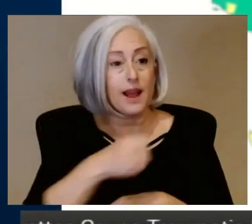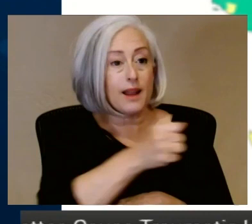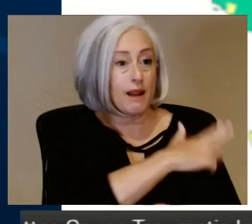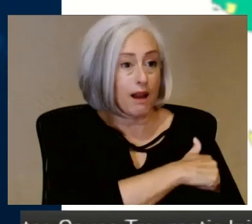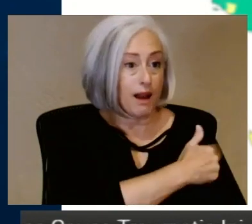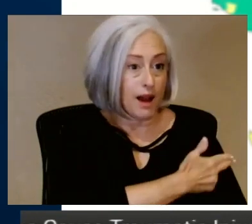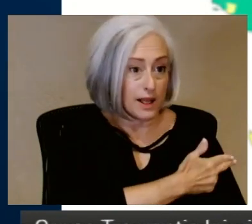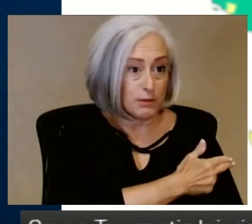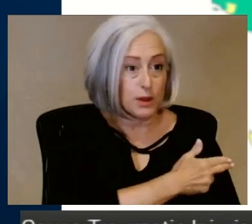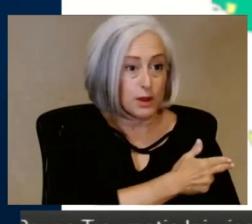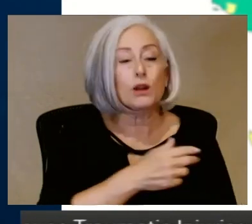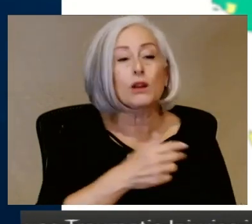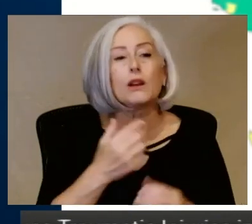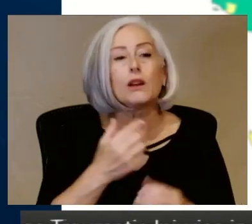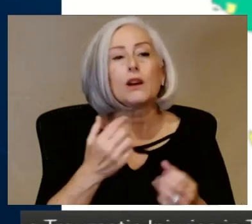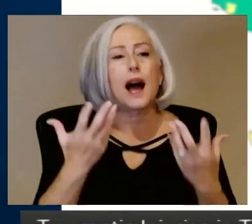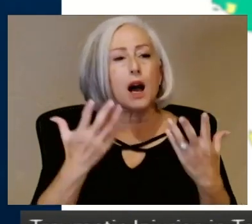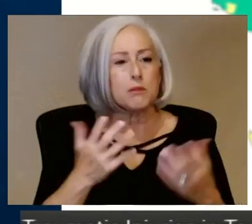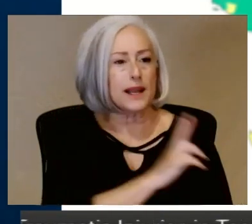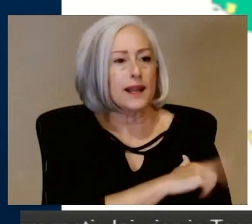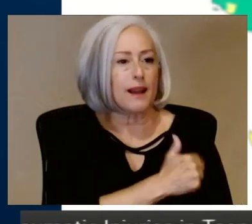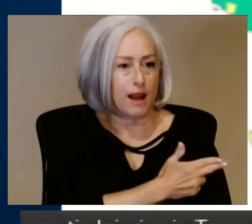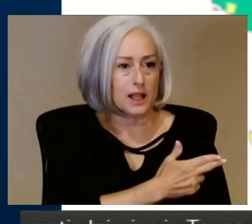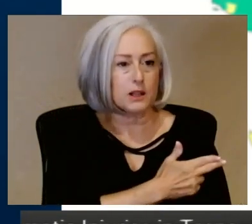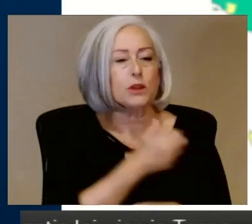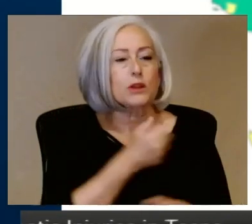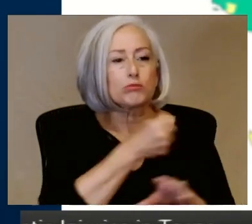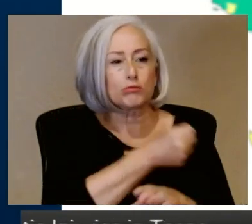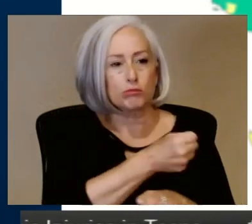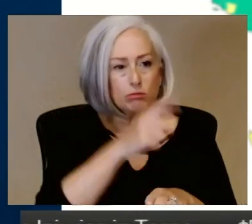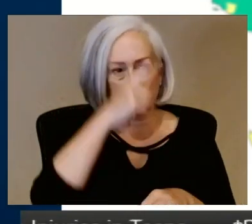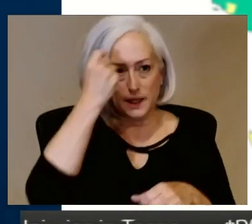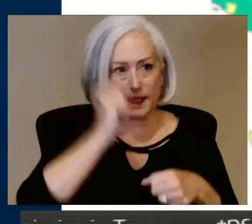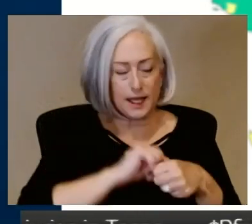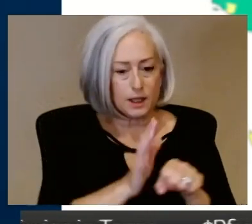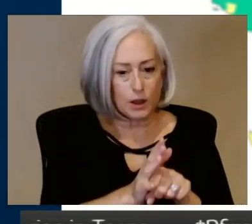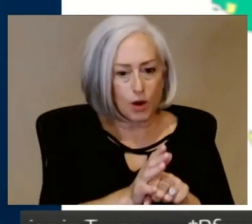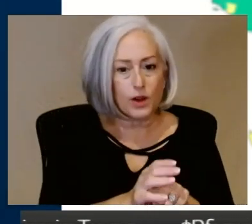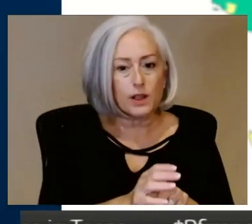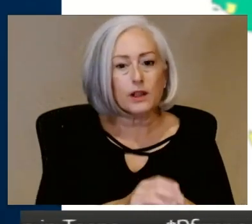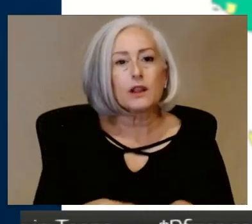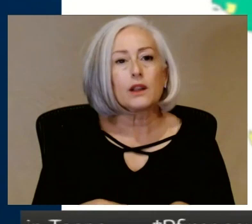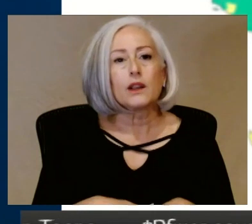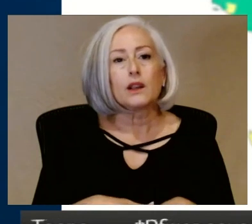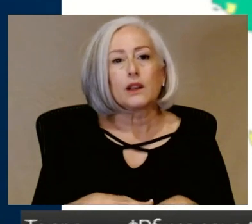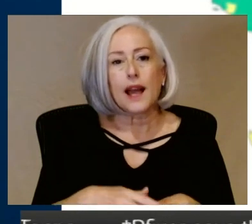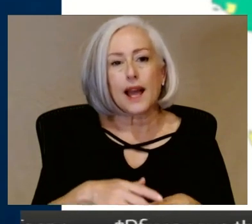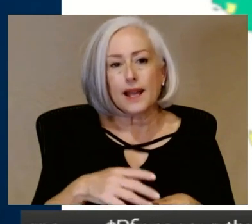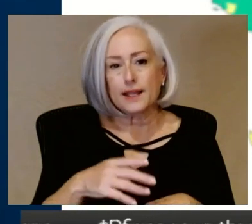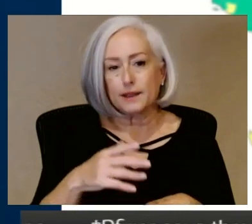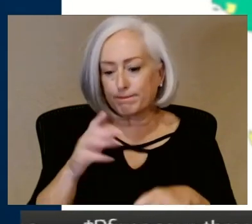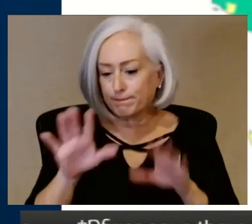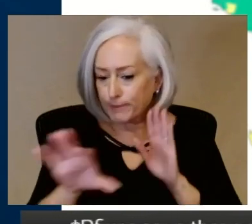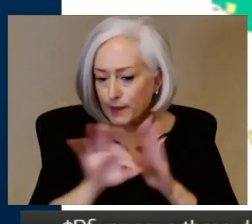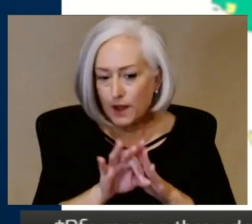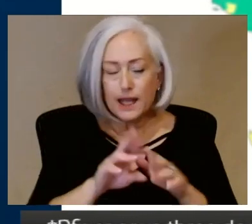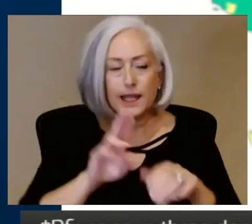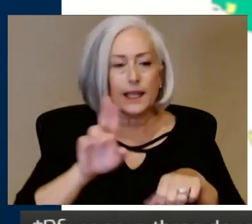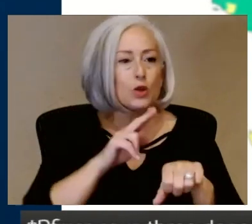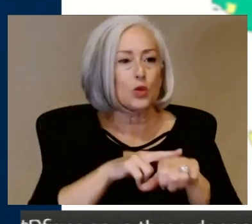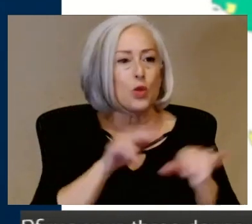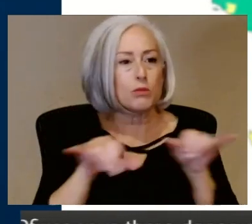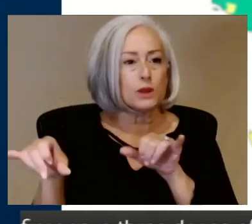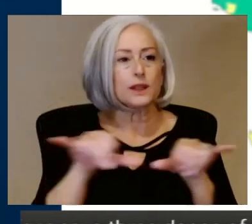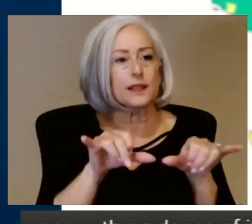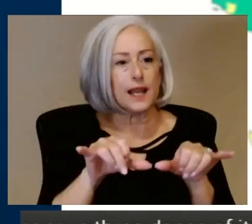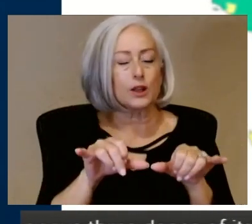of COVID, to estimate the difficulty that one would have in accessing traditional or normal standards of medical